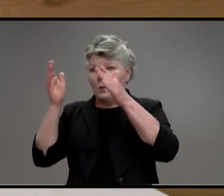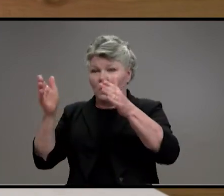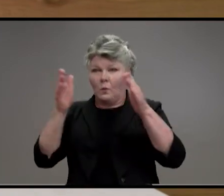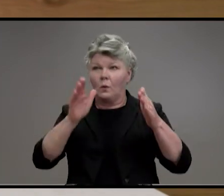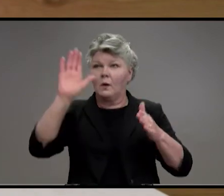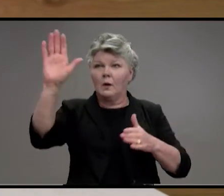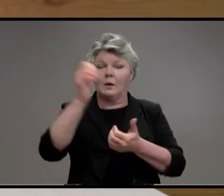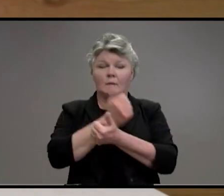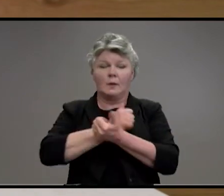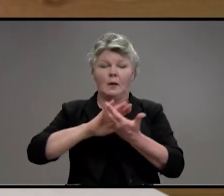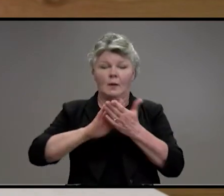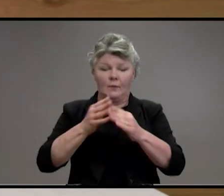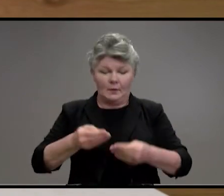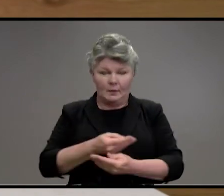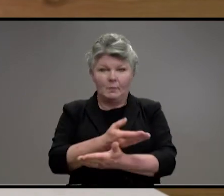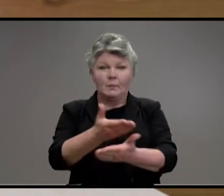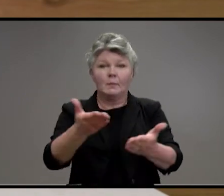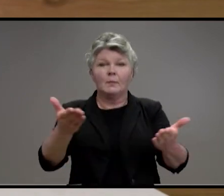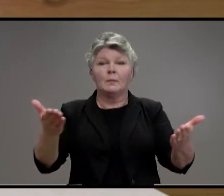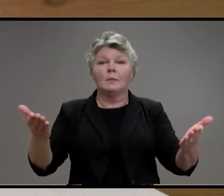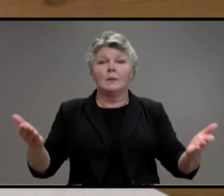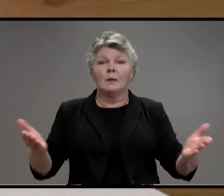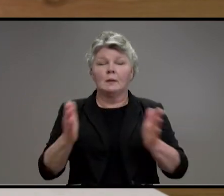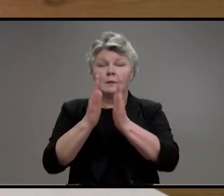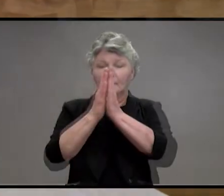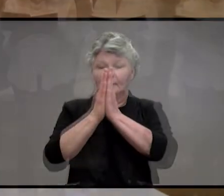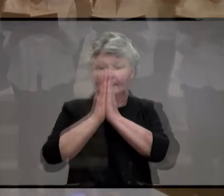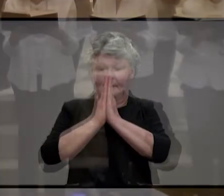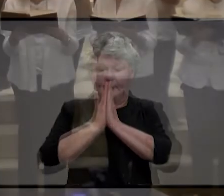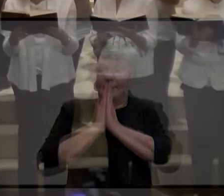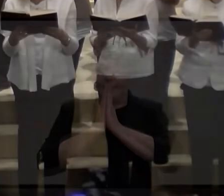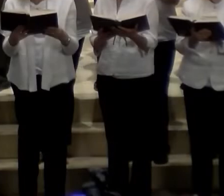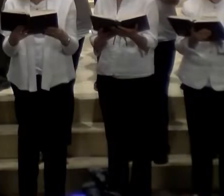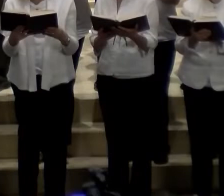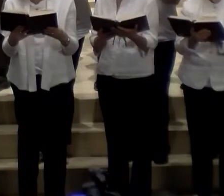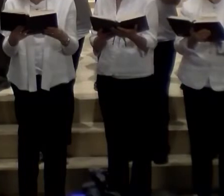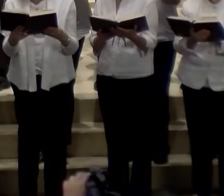his favor and give you peace. Amen.